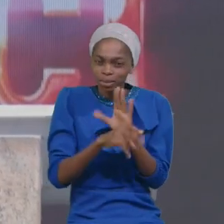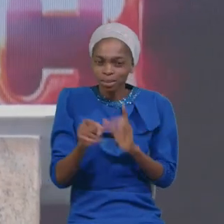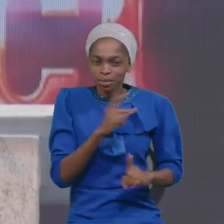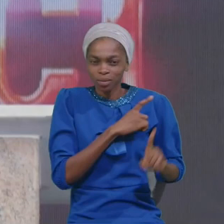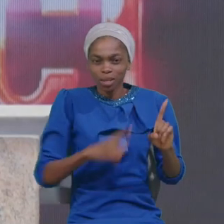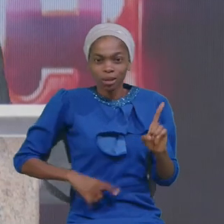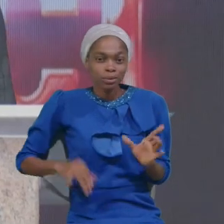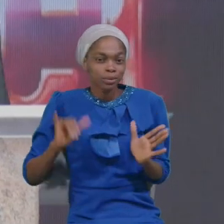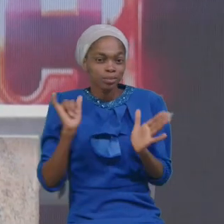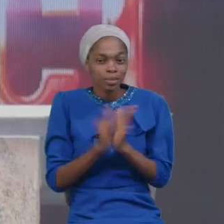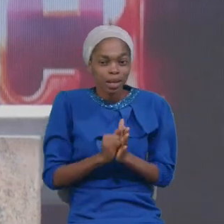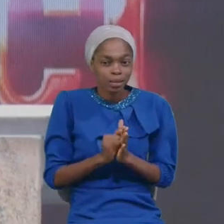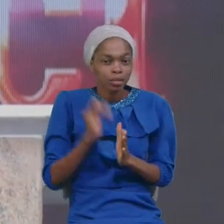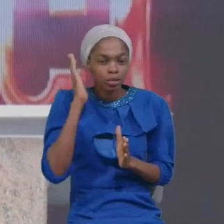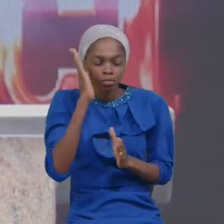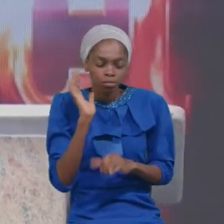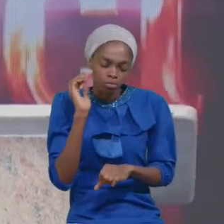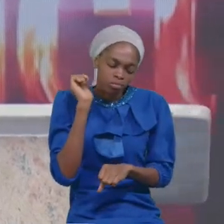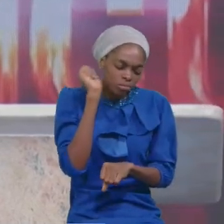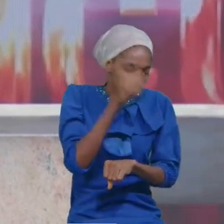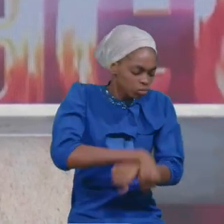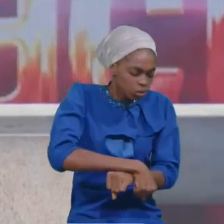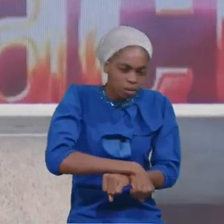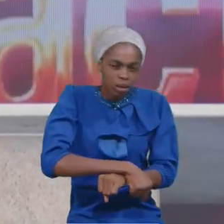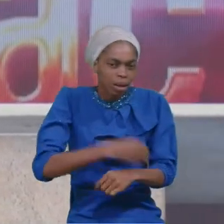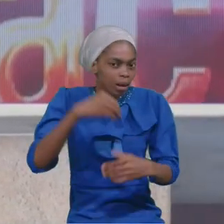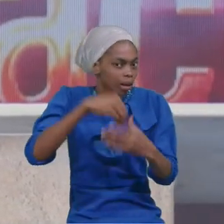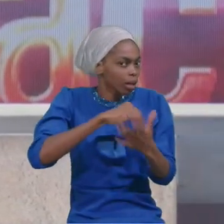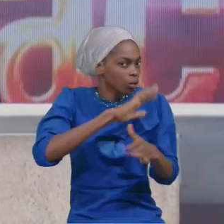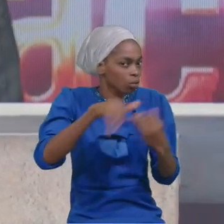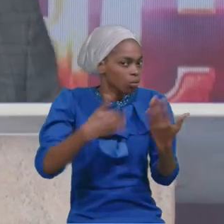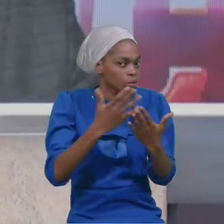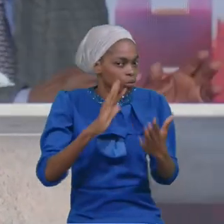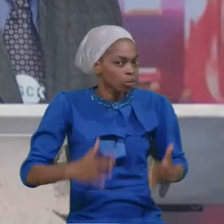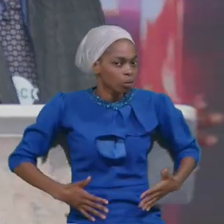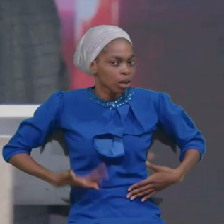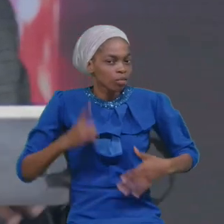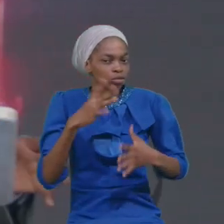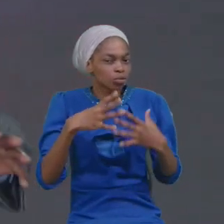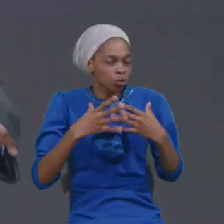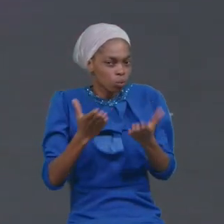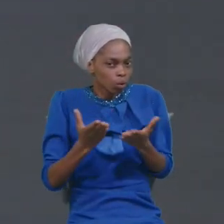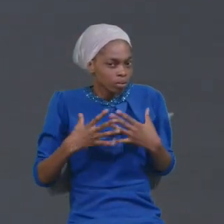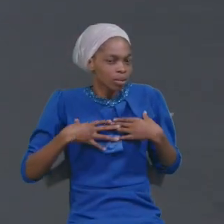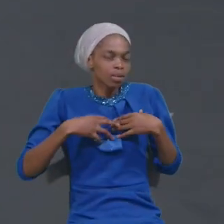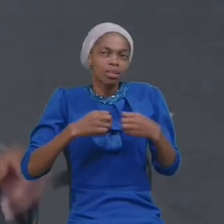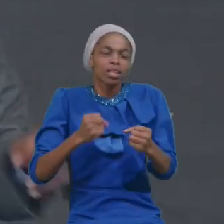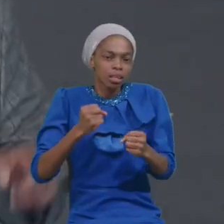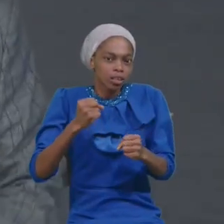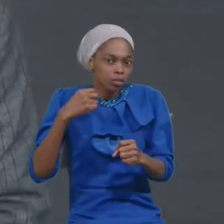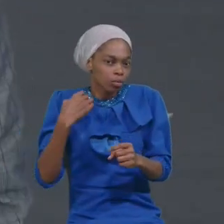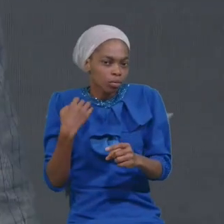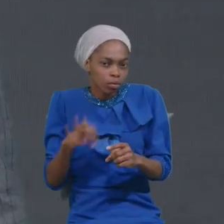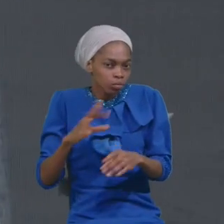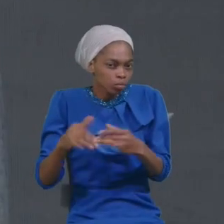the healing of the hurts on the inside? You want that to be taken away? You want the intercessor to make